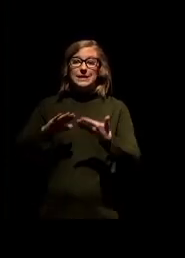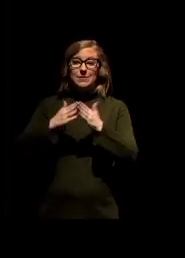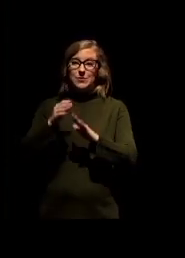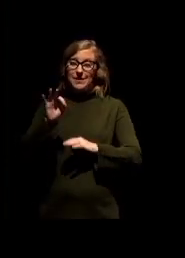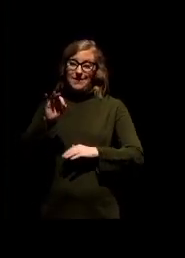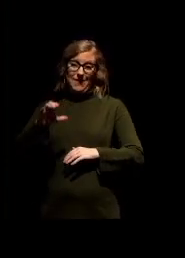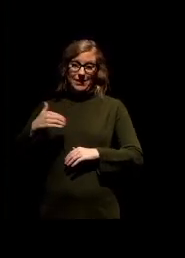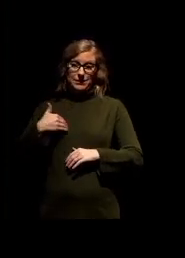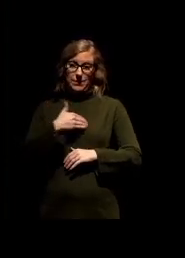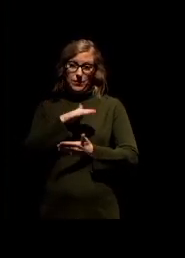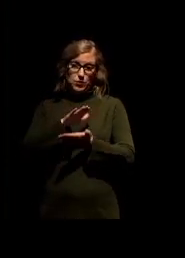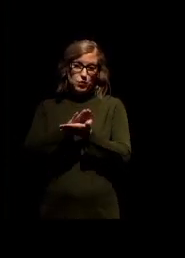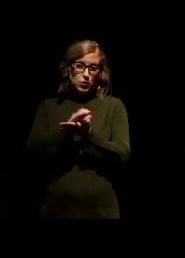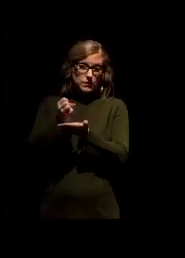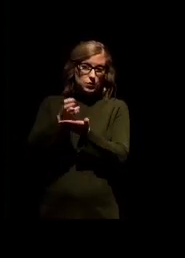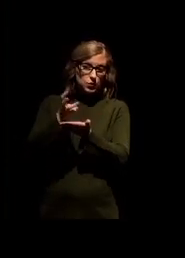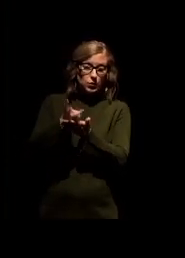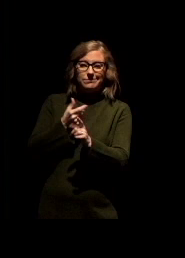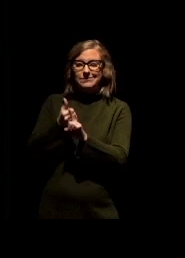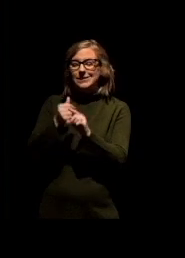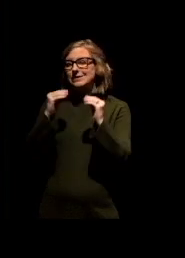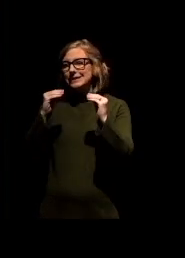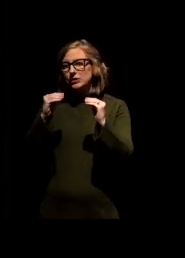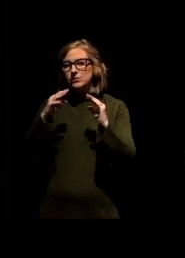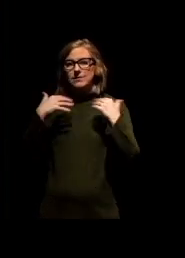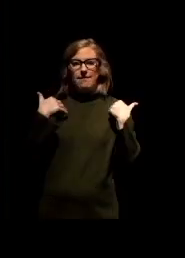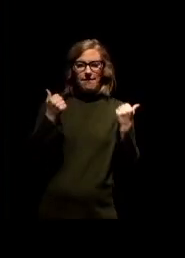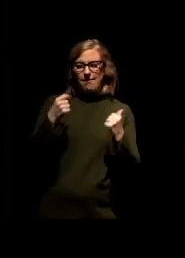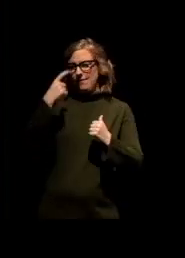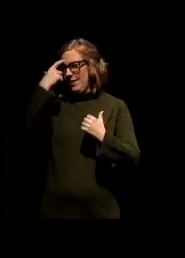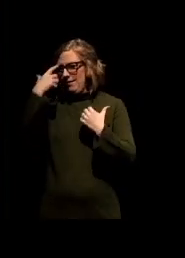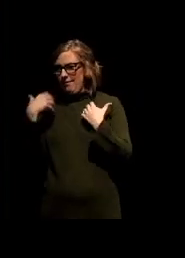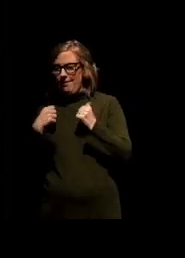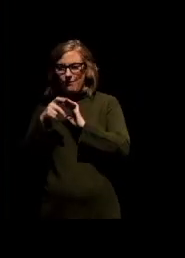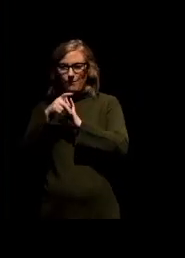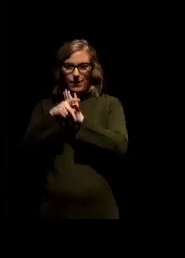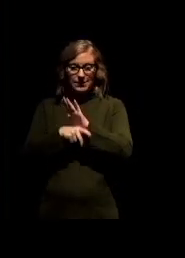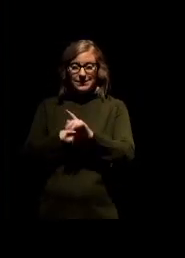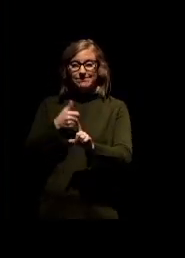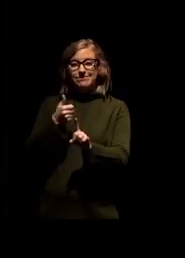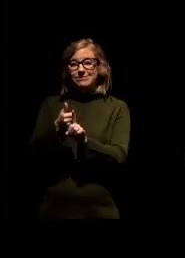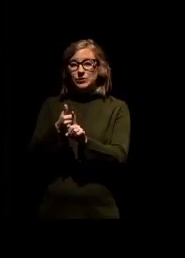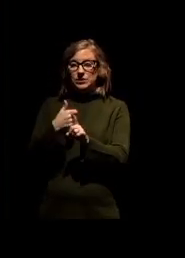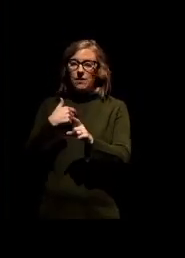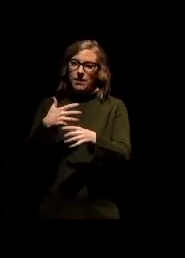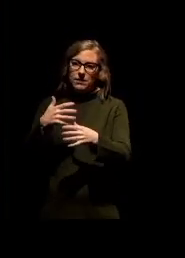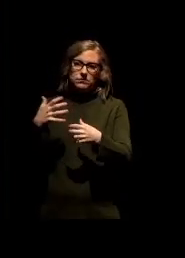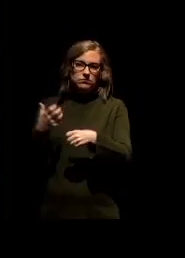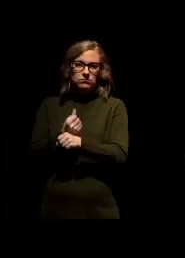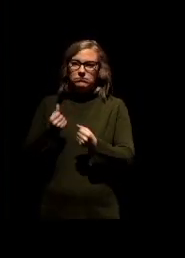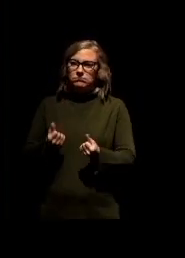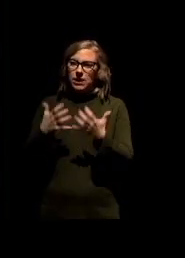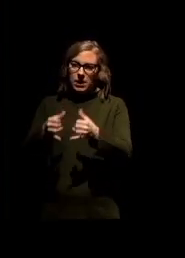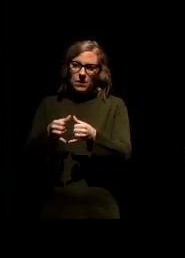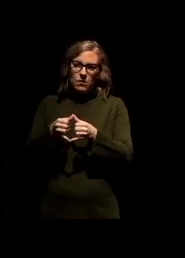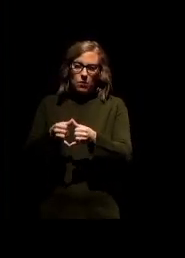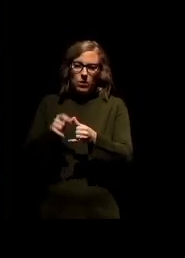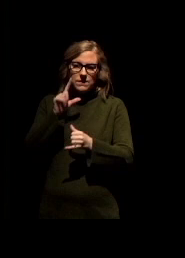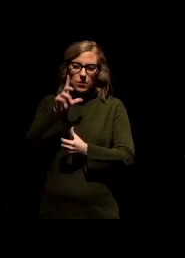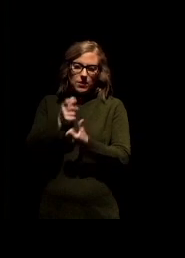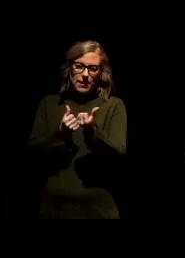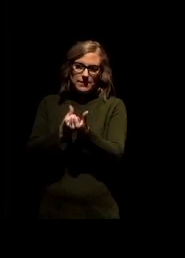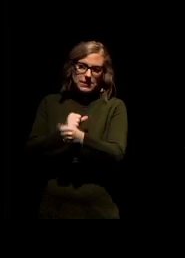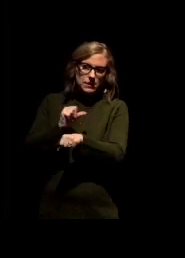of Social Work, where she teaches health and mental health policy. Ms. Abderholden has received numerous awards for her advocacy, including